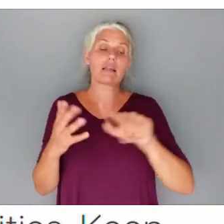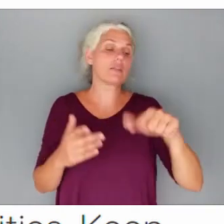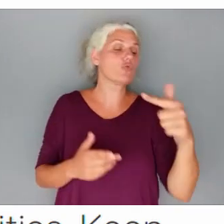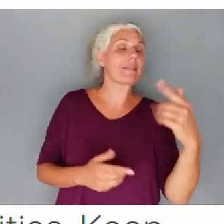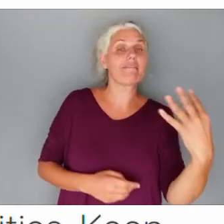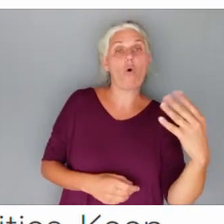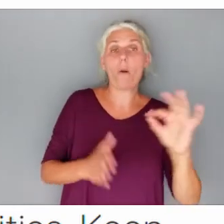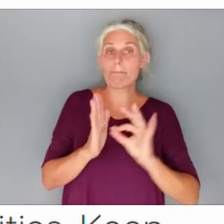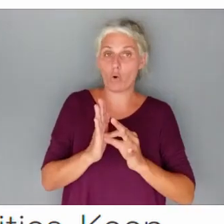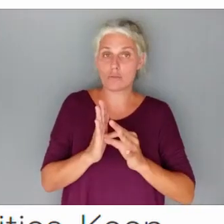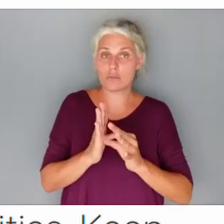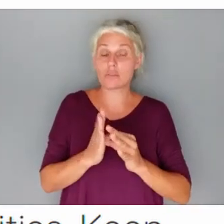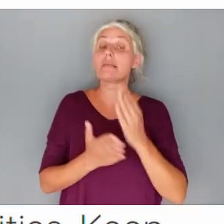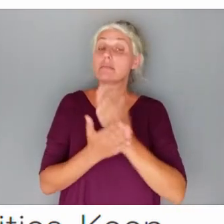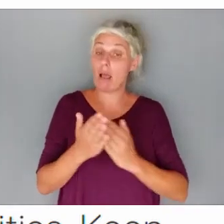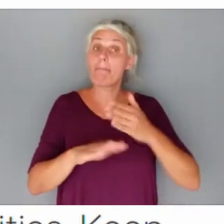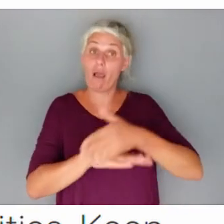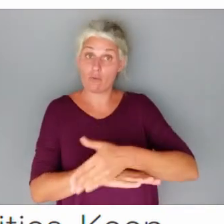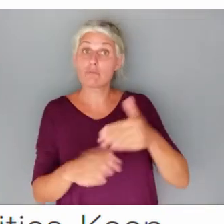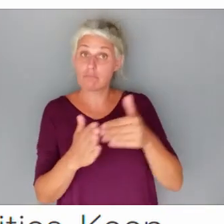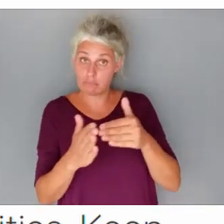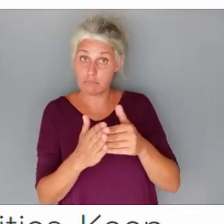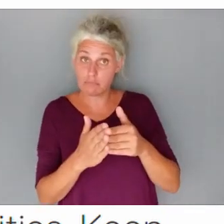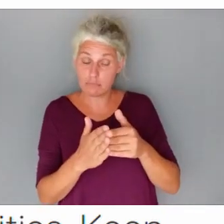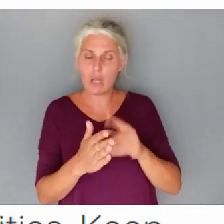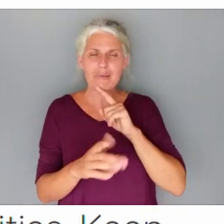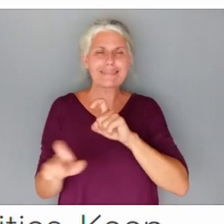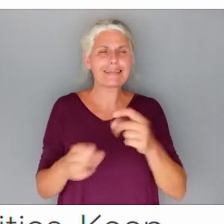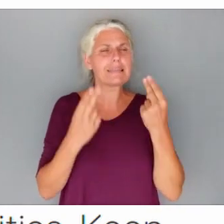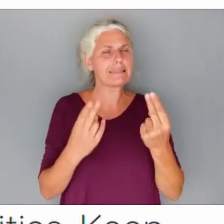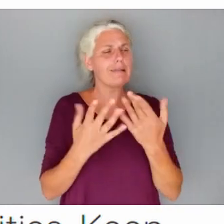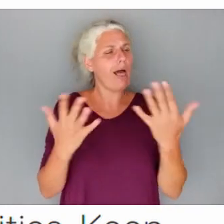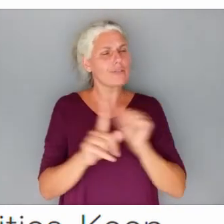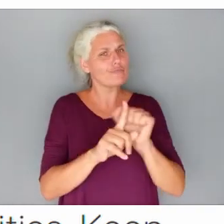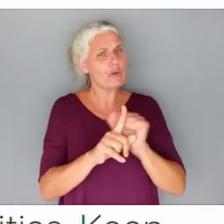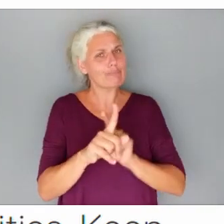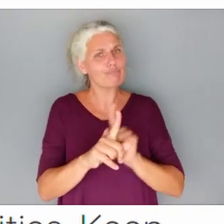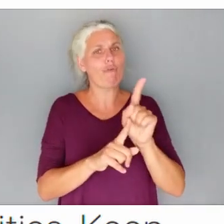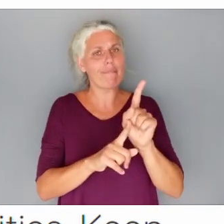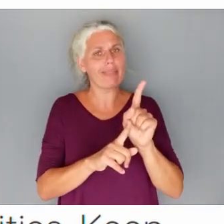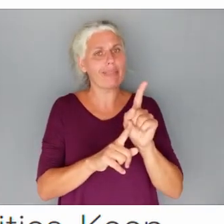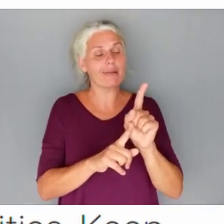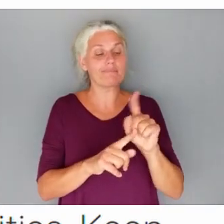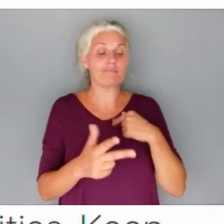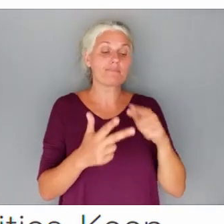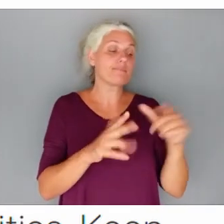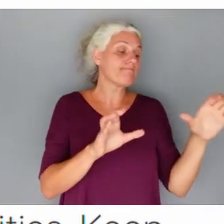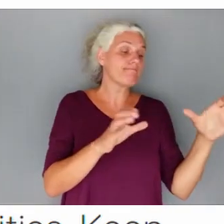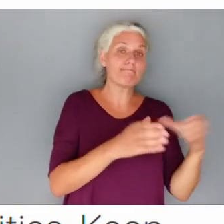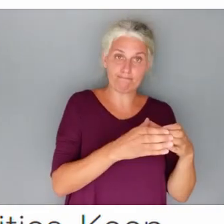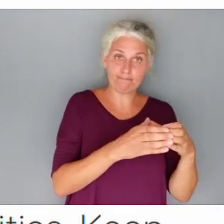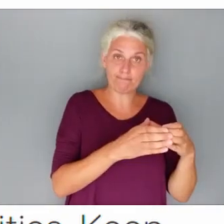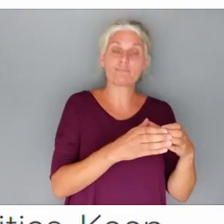is for clubs and societies with a score of 0 to 9. There are a lot of things that need to be improved upon for those in this category to become inclusive for